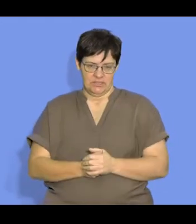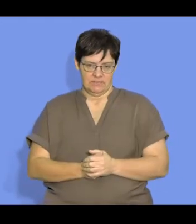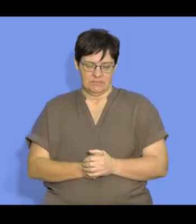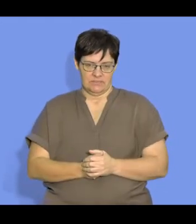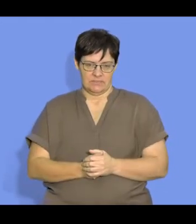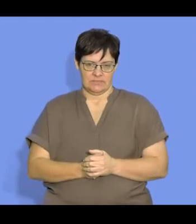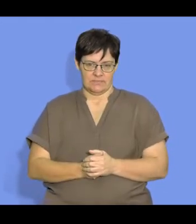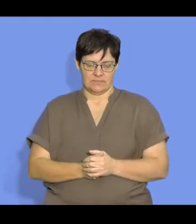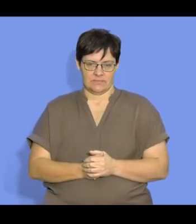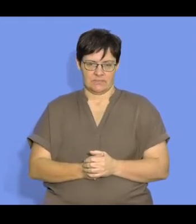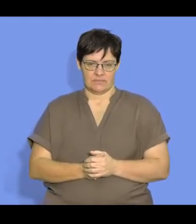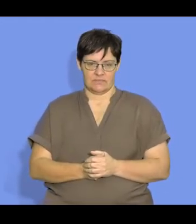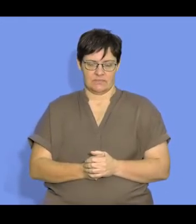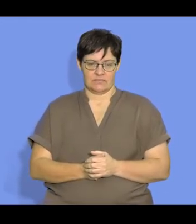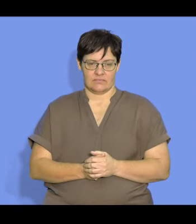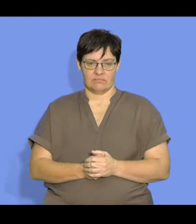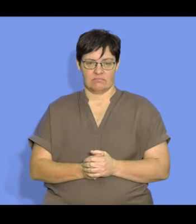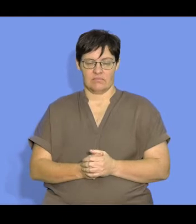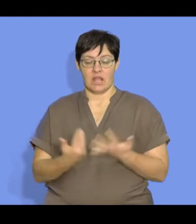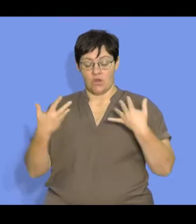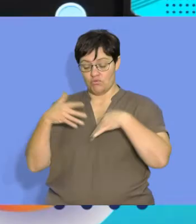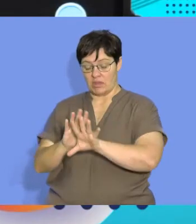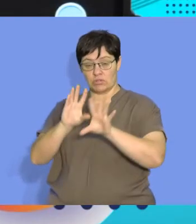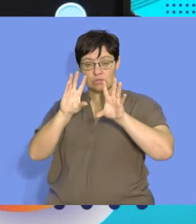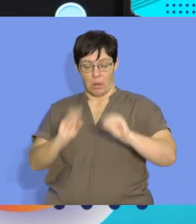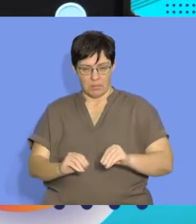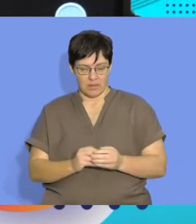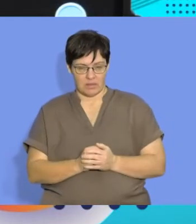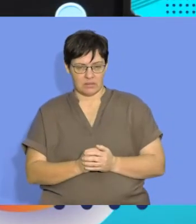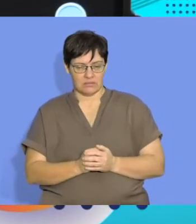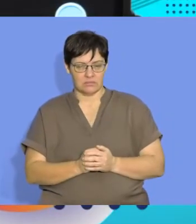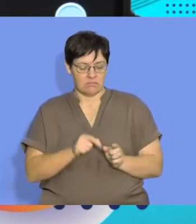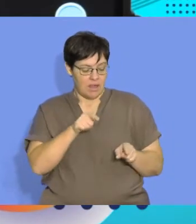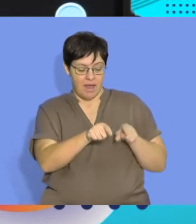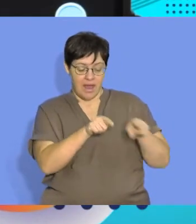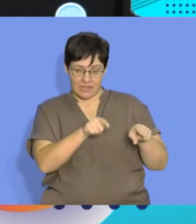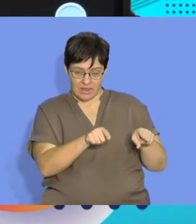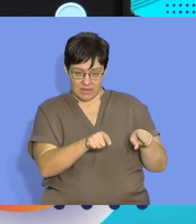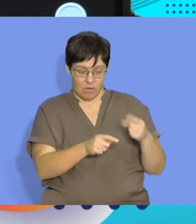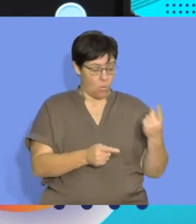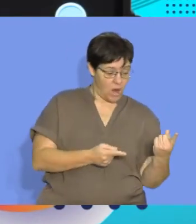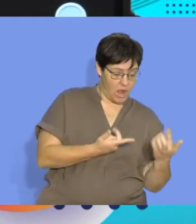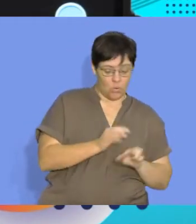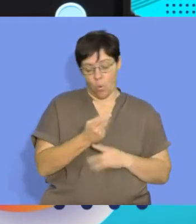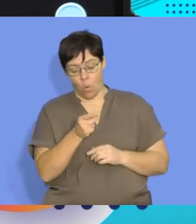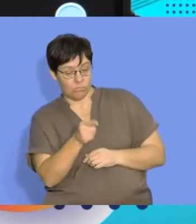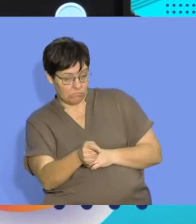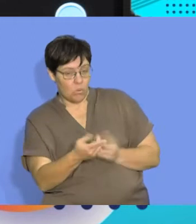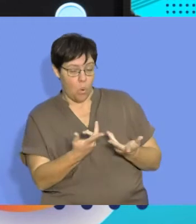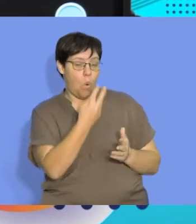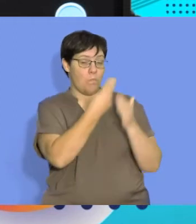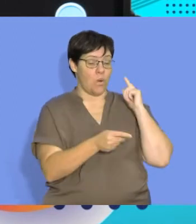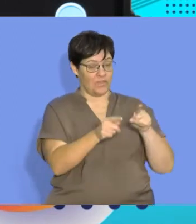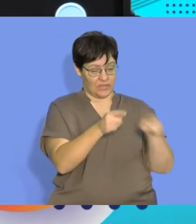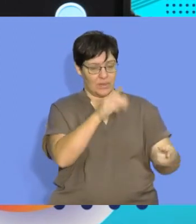that point. Now, when a reaction stops, one of our reactants, or it can be both of our